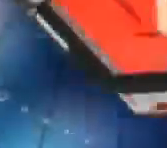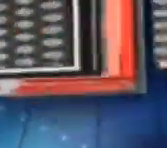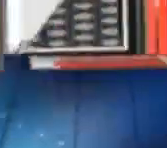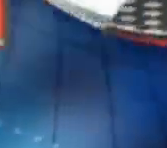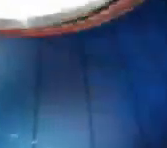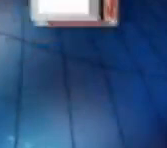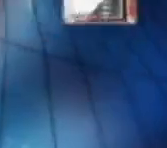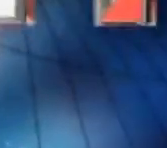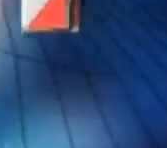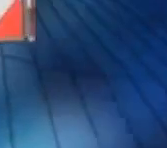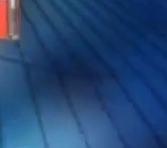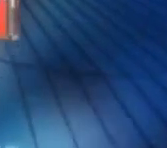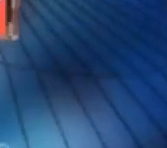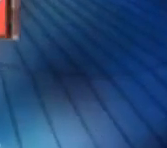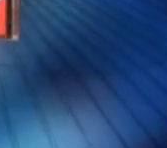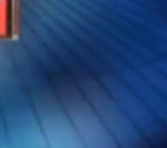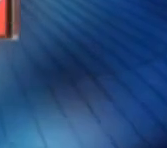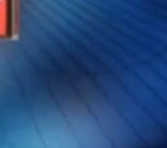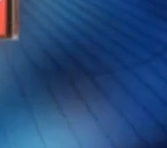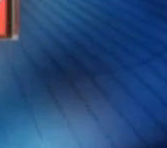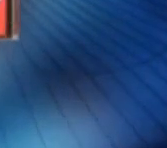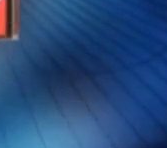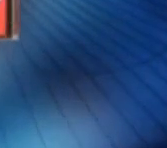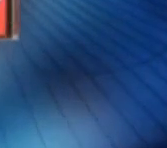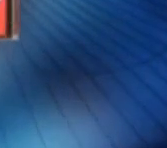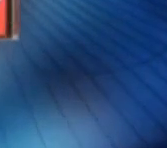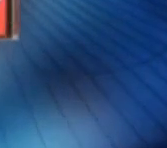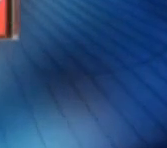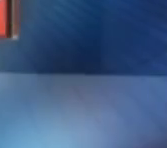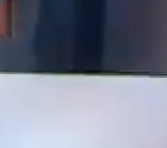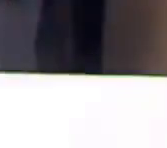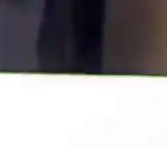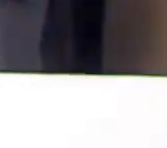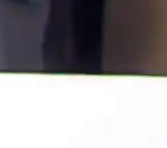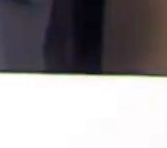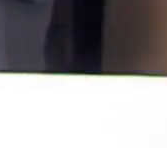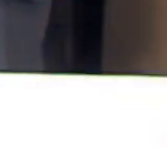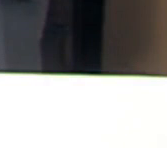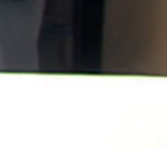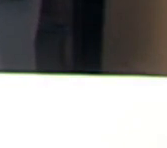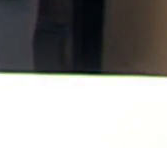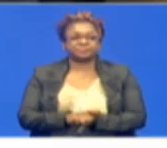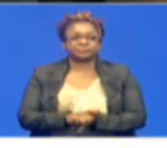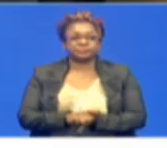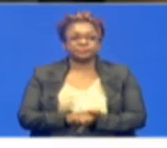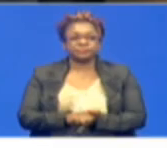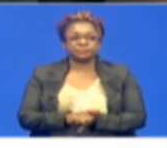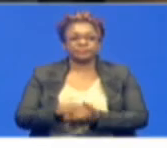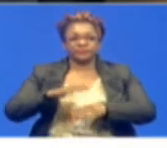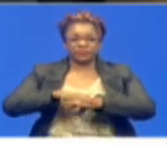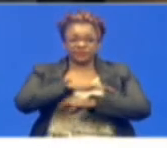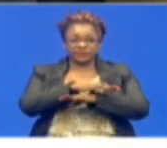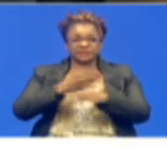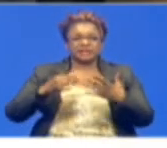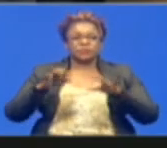NTV Tonight with Dennis Okari and Olive Burrows. Good evening. Our sign language interpreter tonight